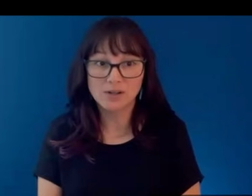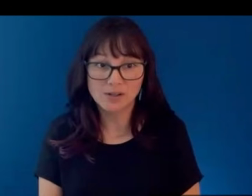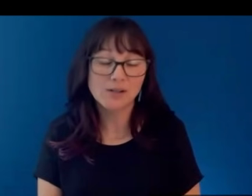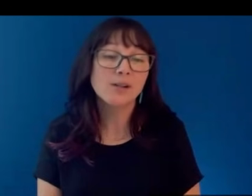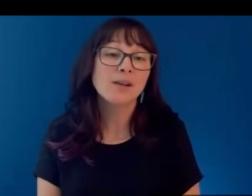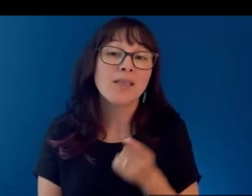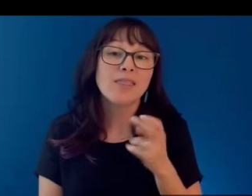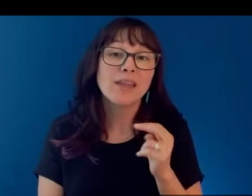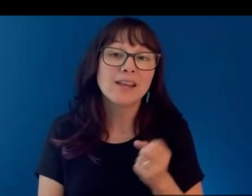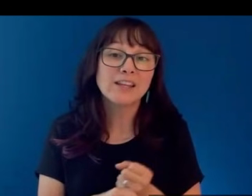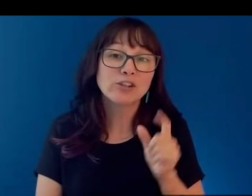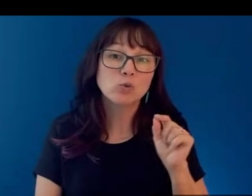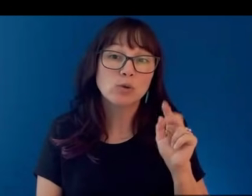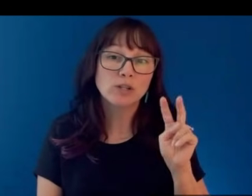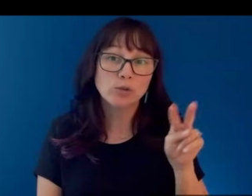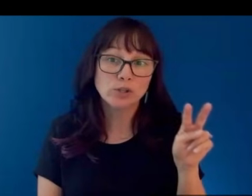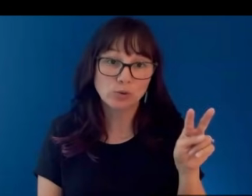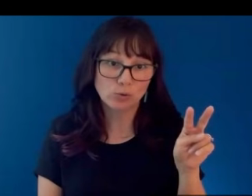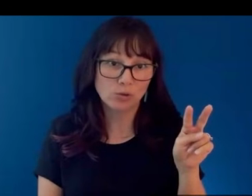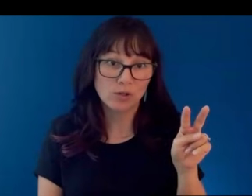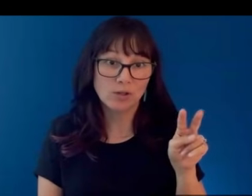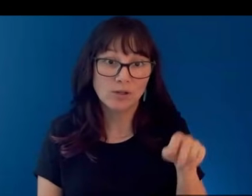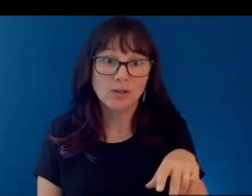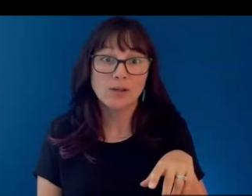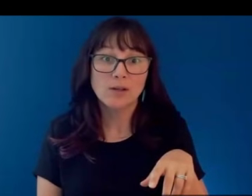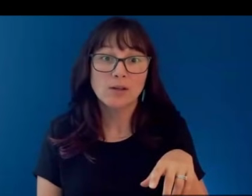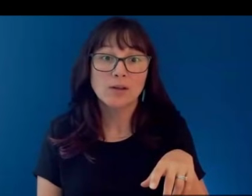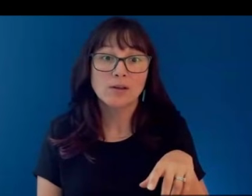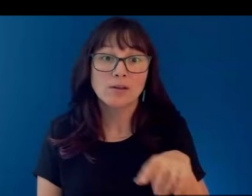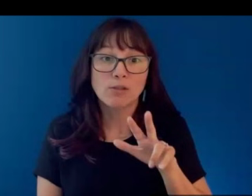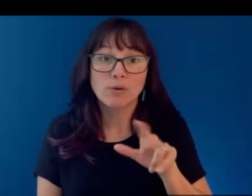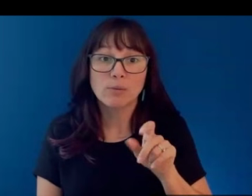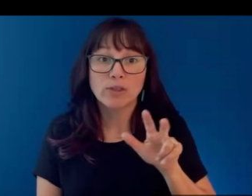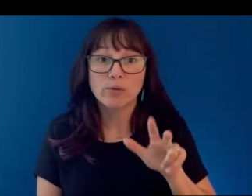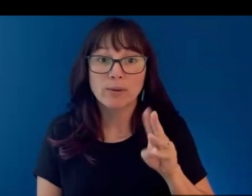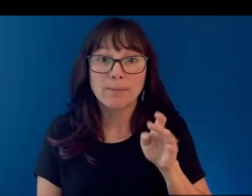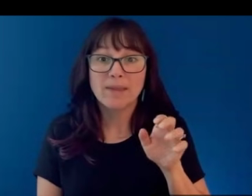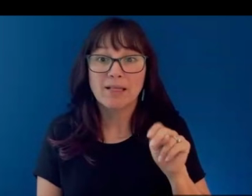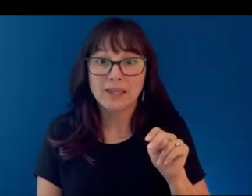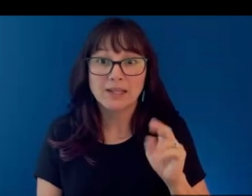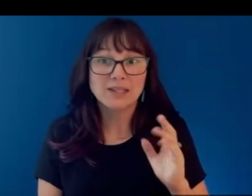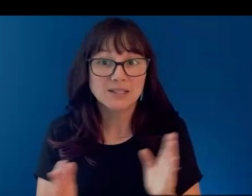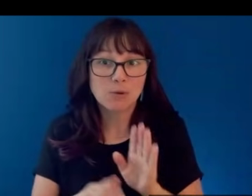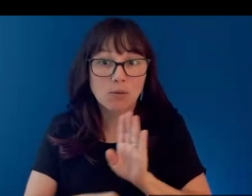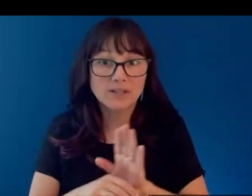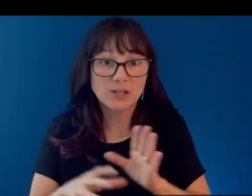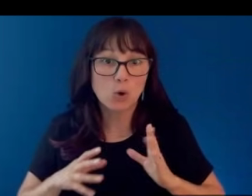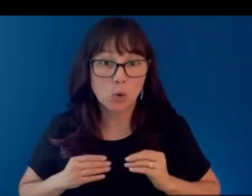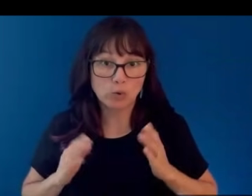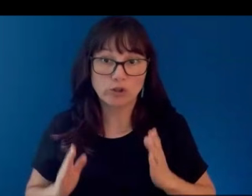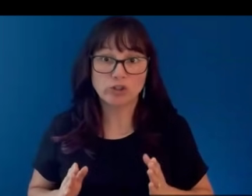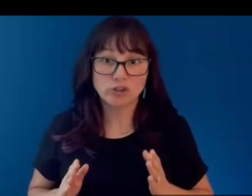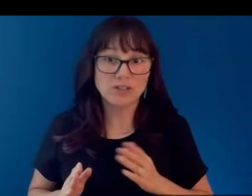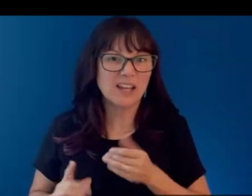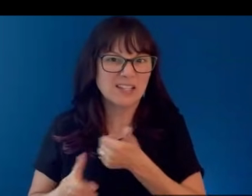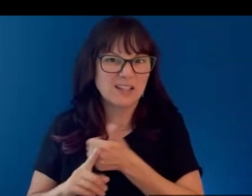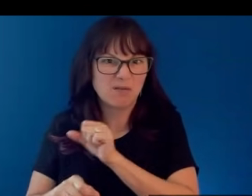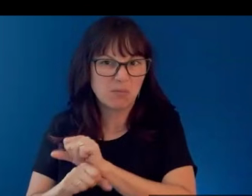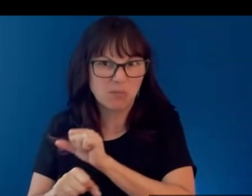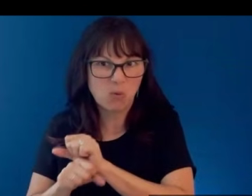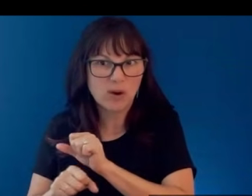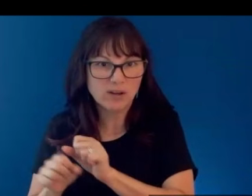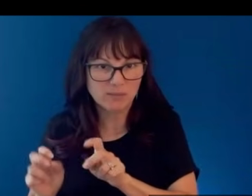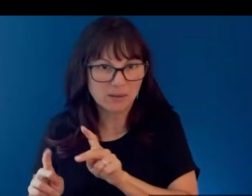By 2022, 3.3 million small business owners and self-employed